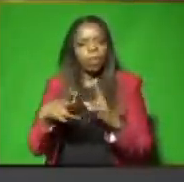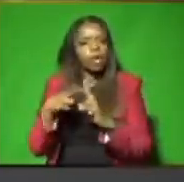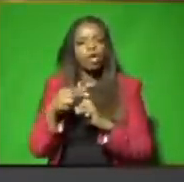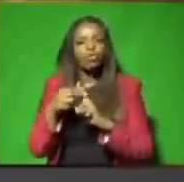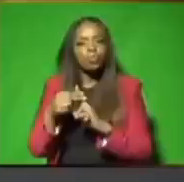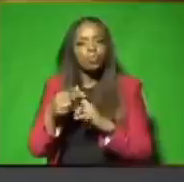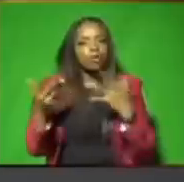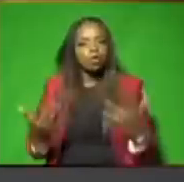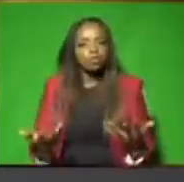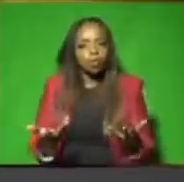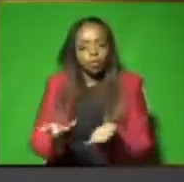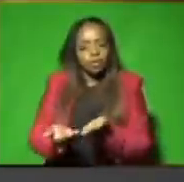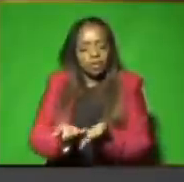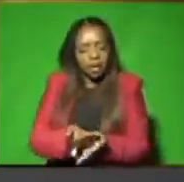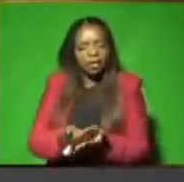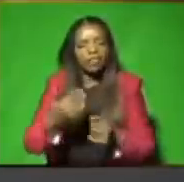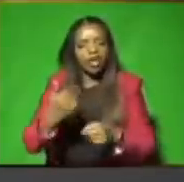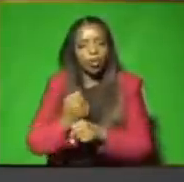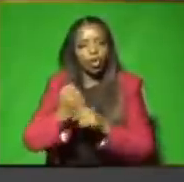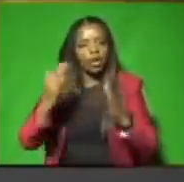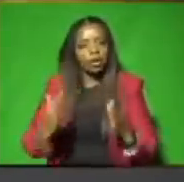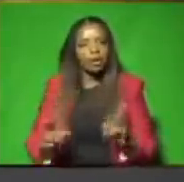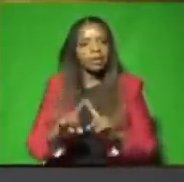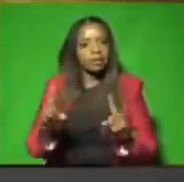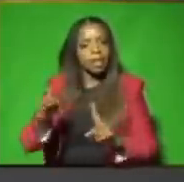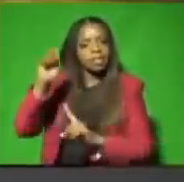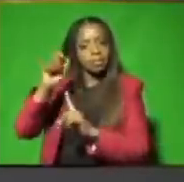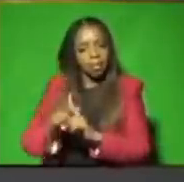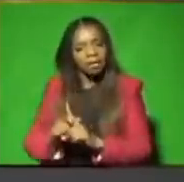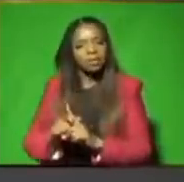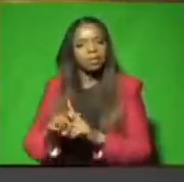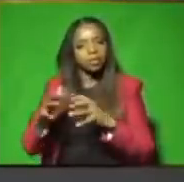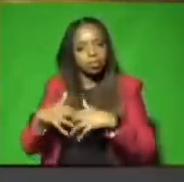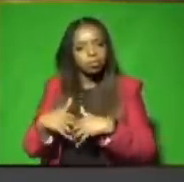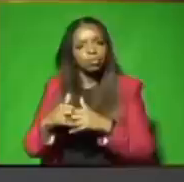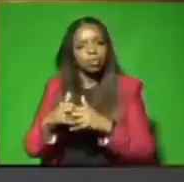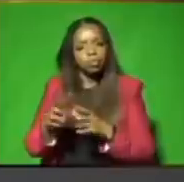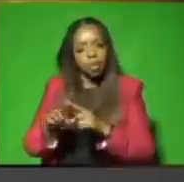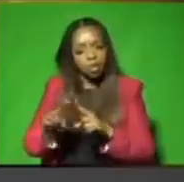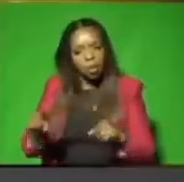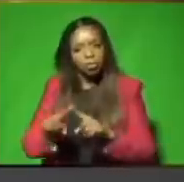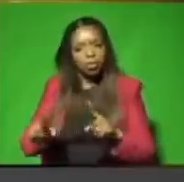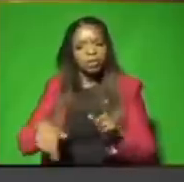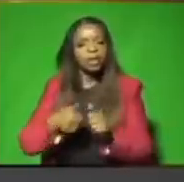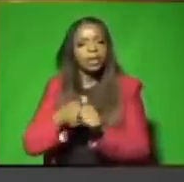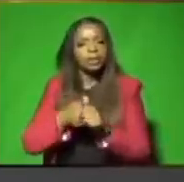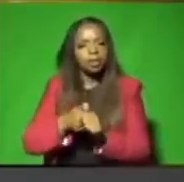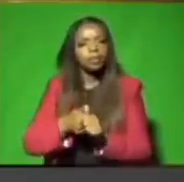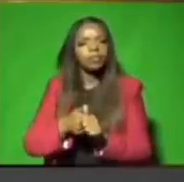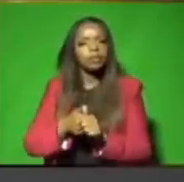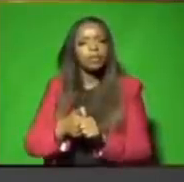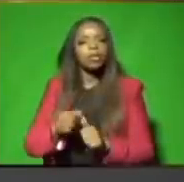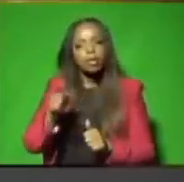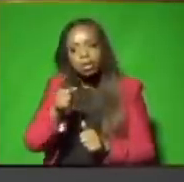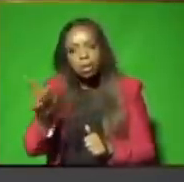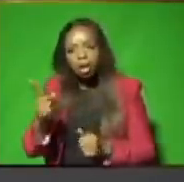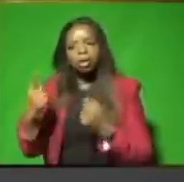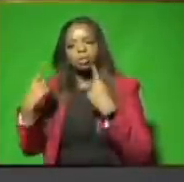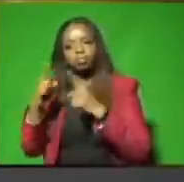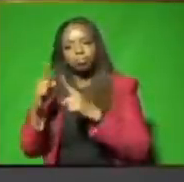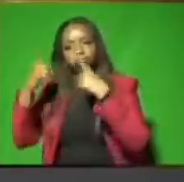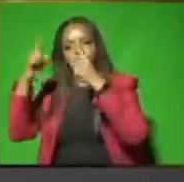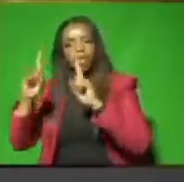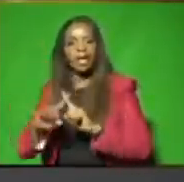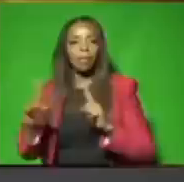the workers, but the people who formed the union themselves are the ones who are succeeding, yet the mine workers